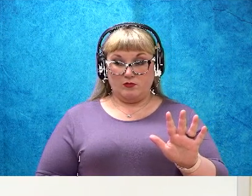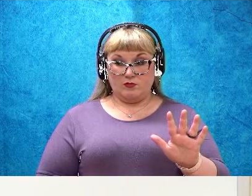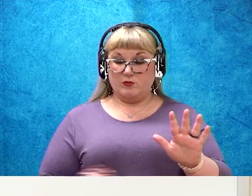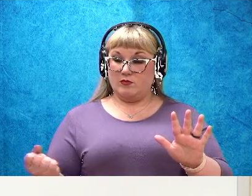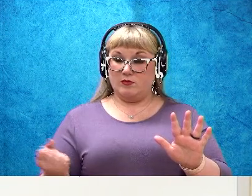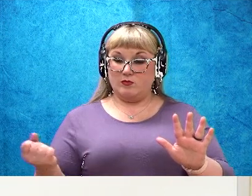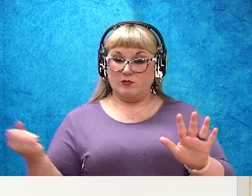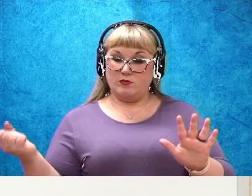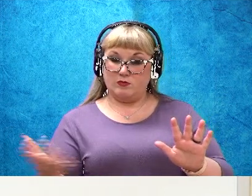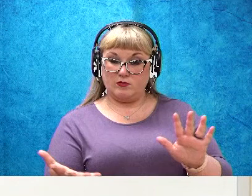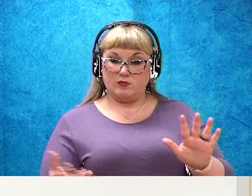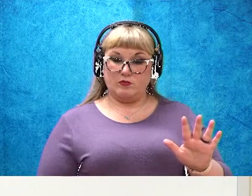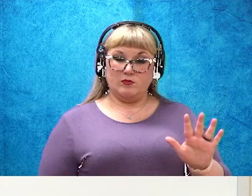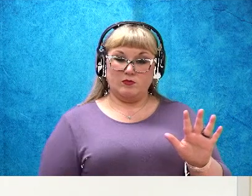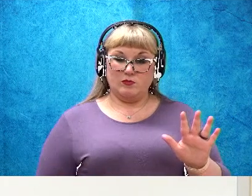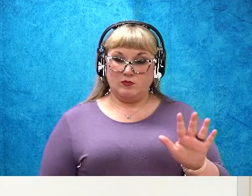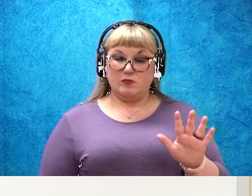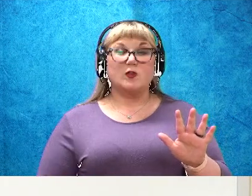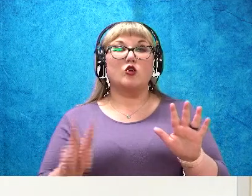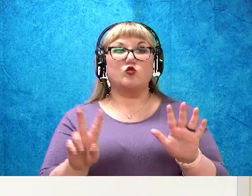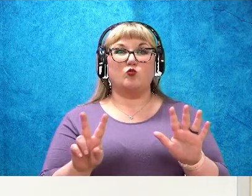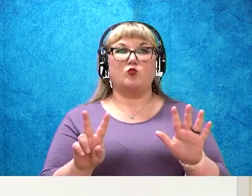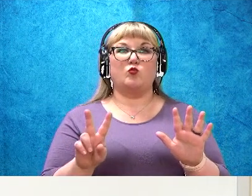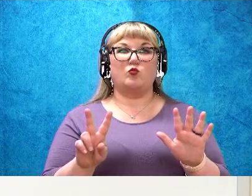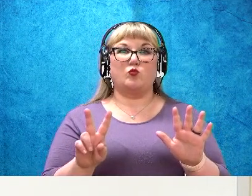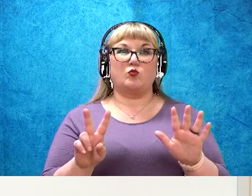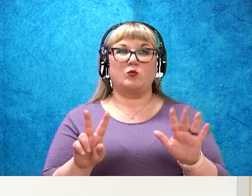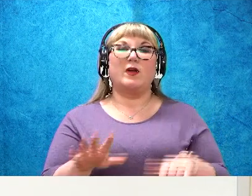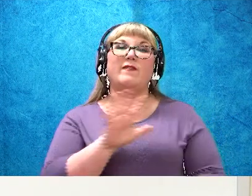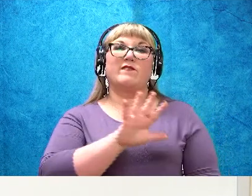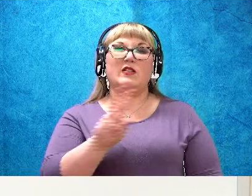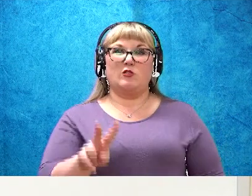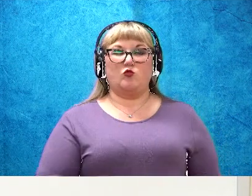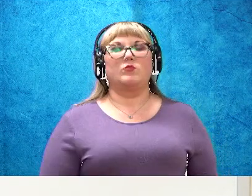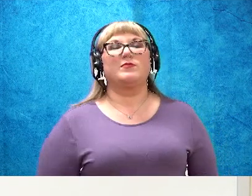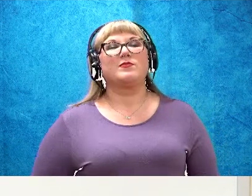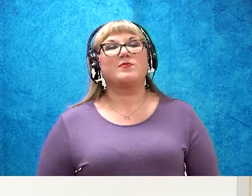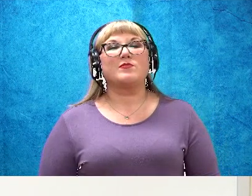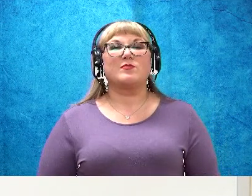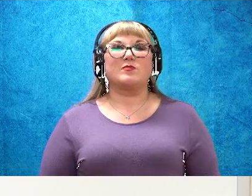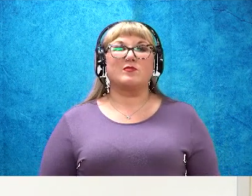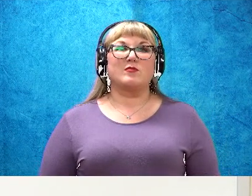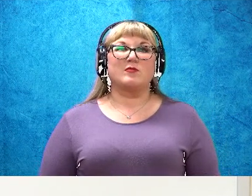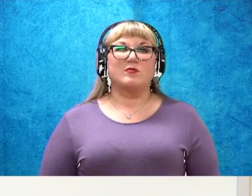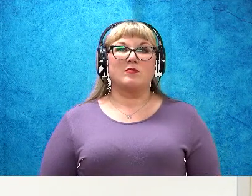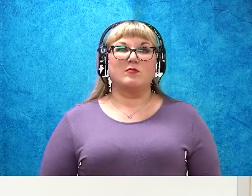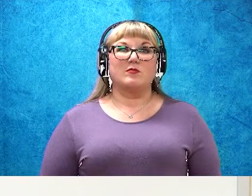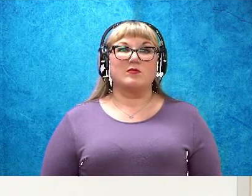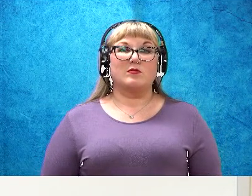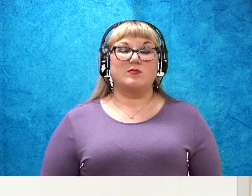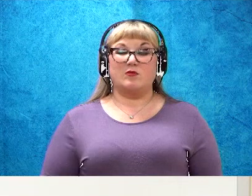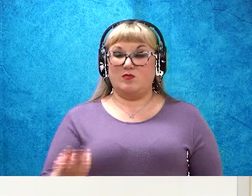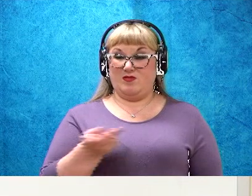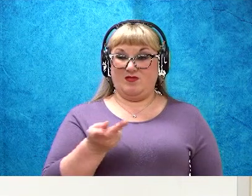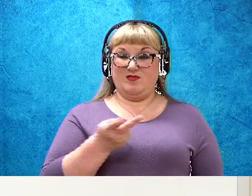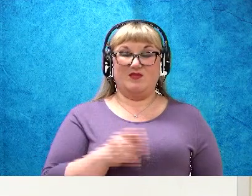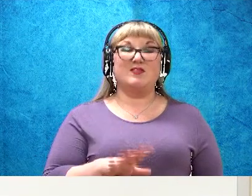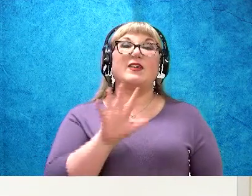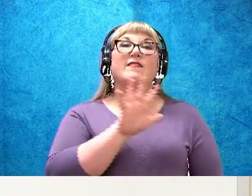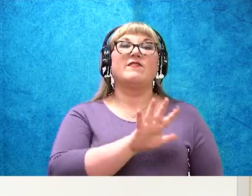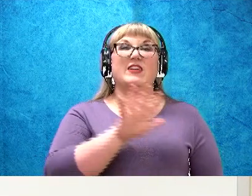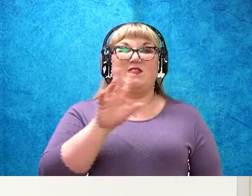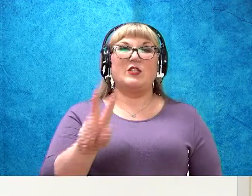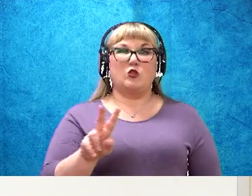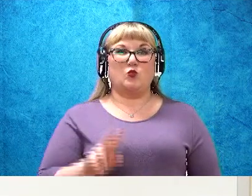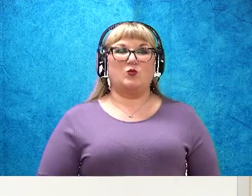and roll it one more time, and a 2. So I have 2 digits. These 2 digits combined together